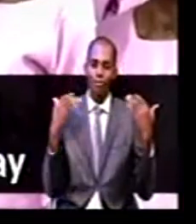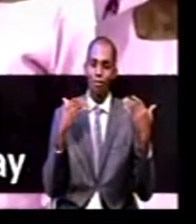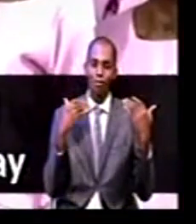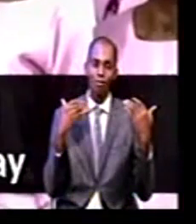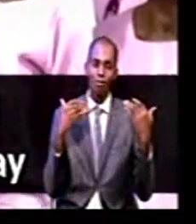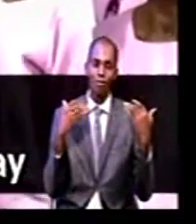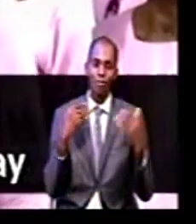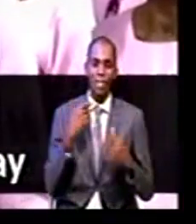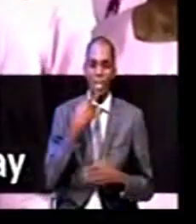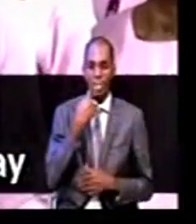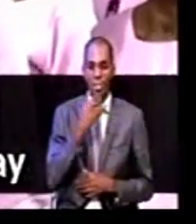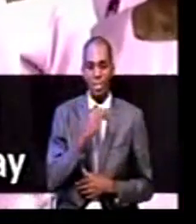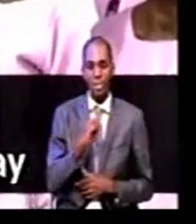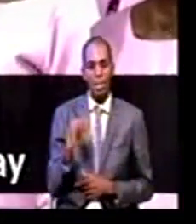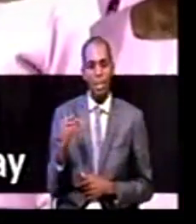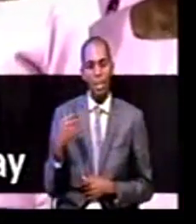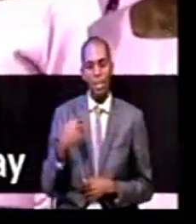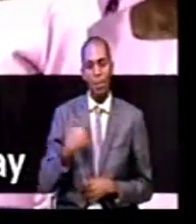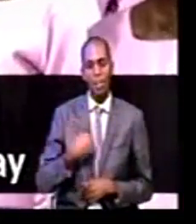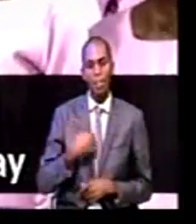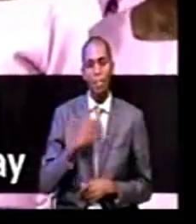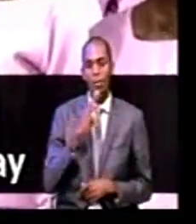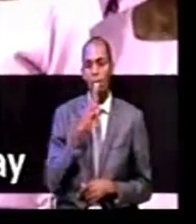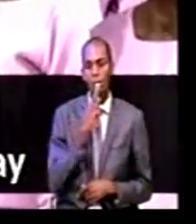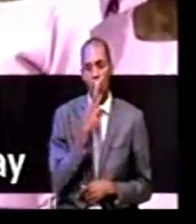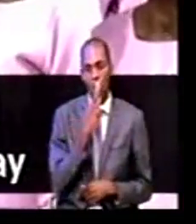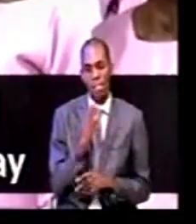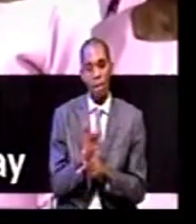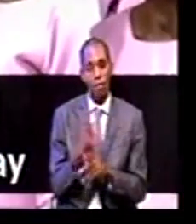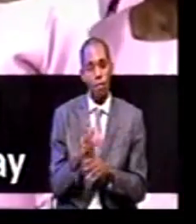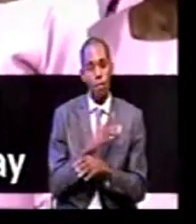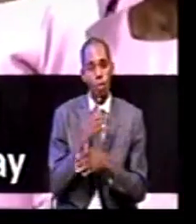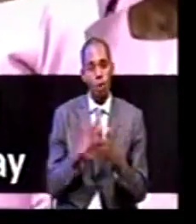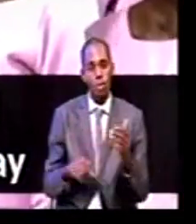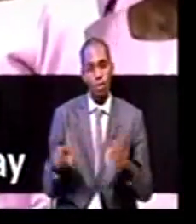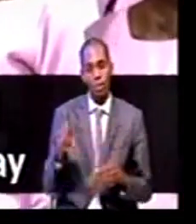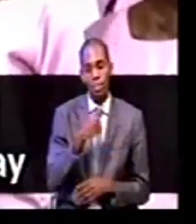saying that my faith is unsound,